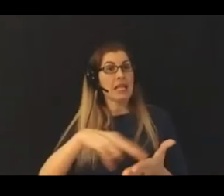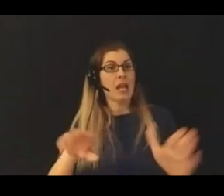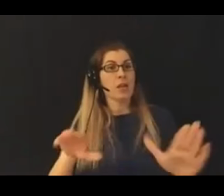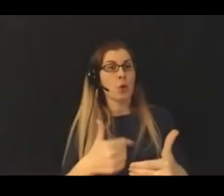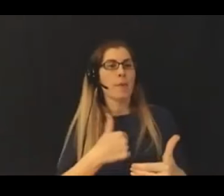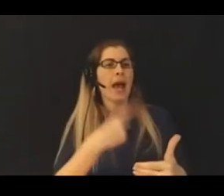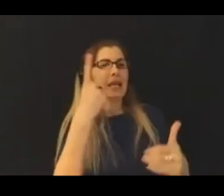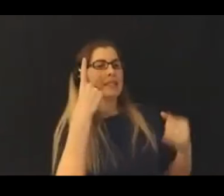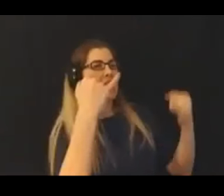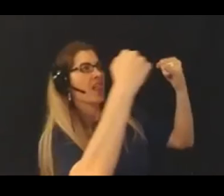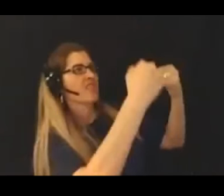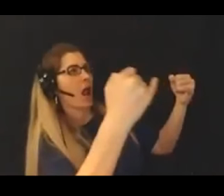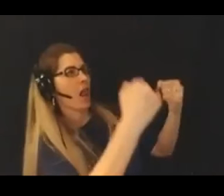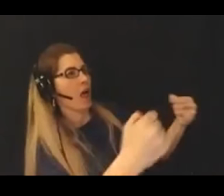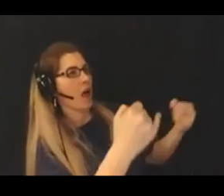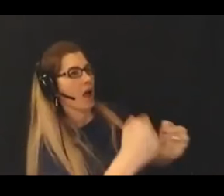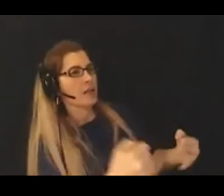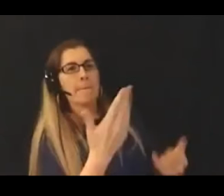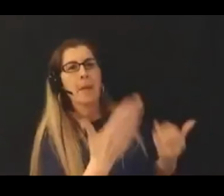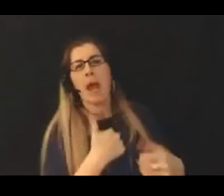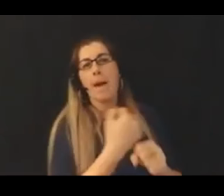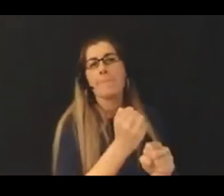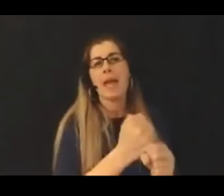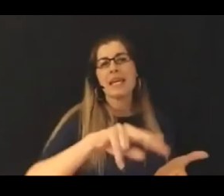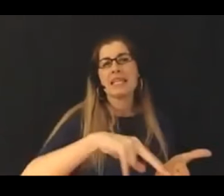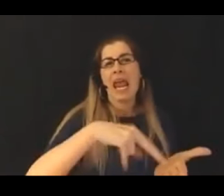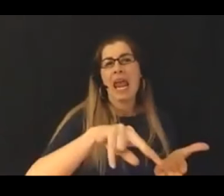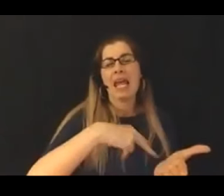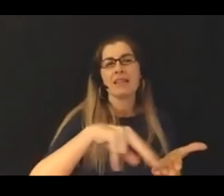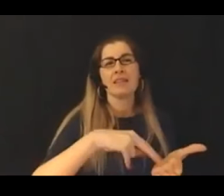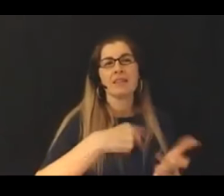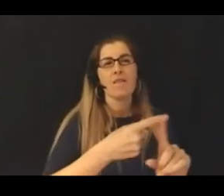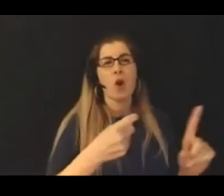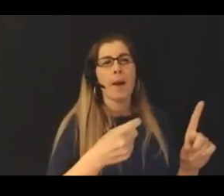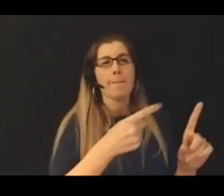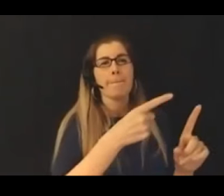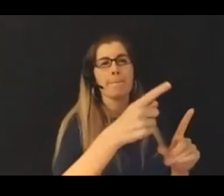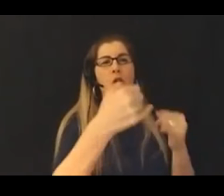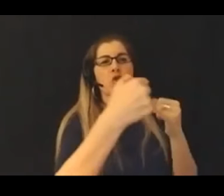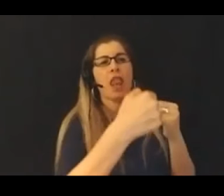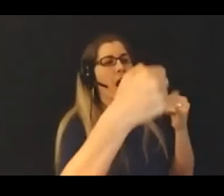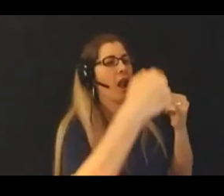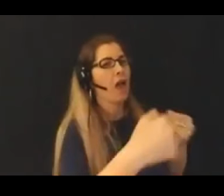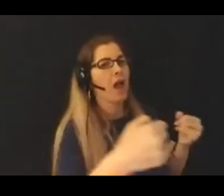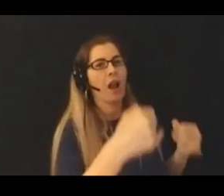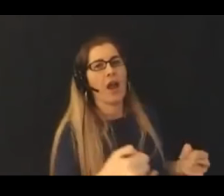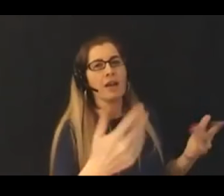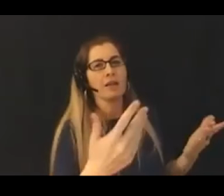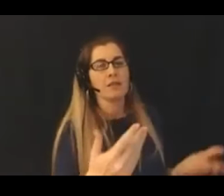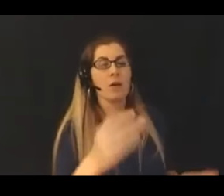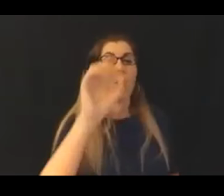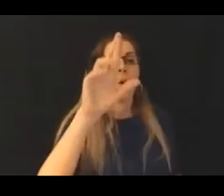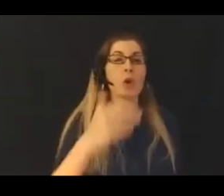behind me, and I might create a little improvised dance out of those straight lines behind me. Or maybe you have kind of a